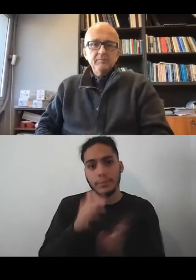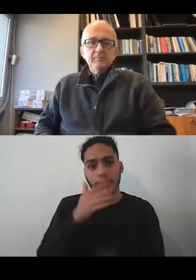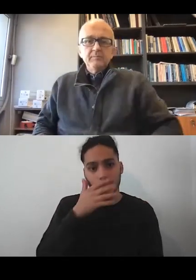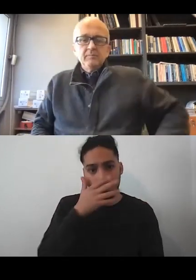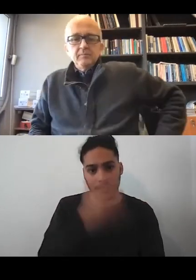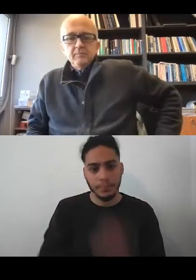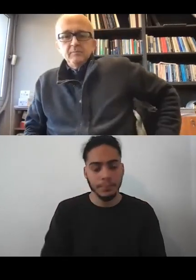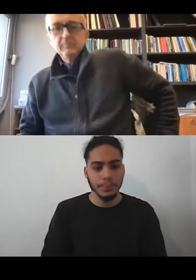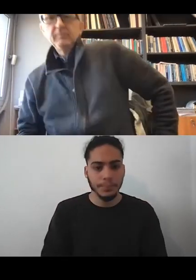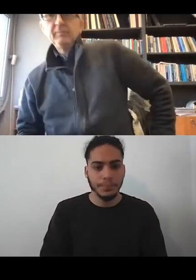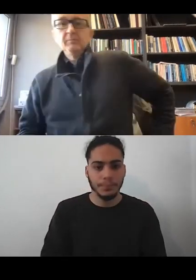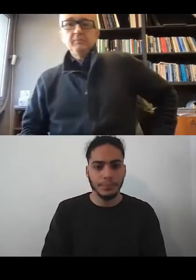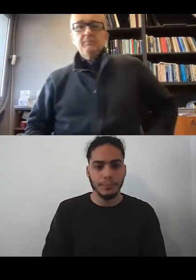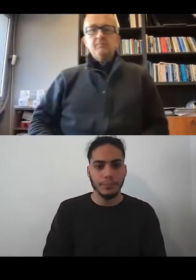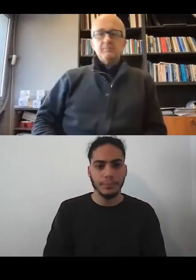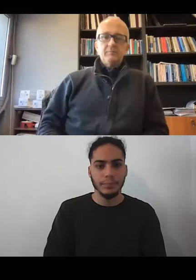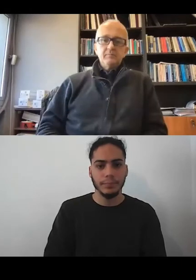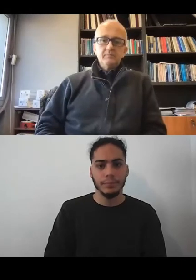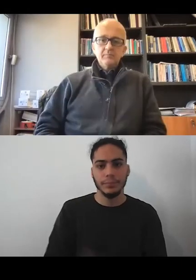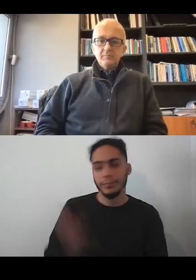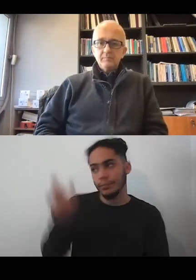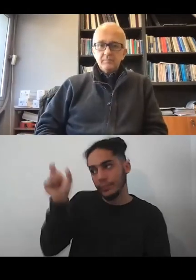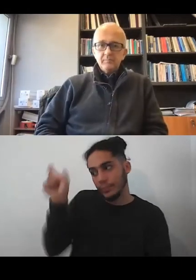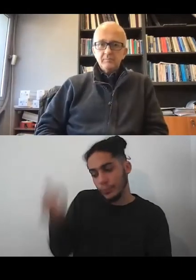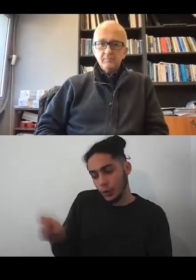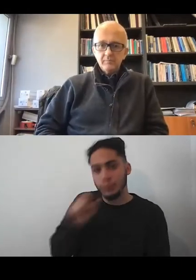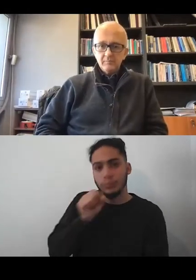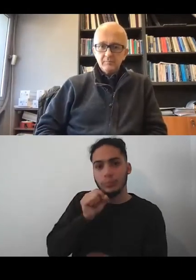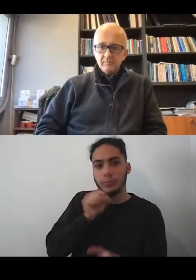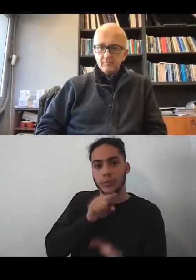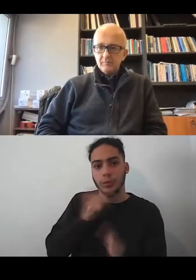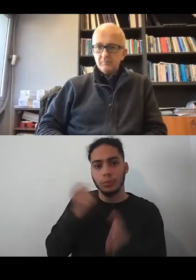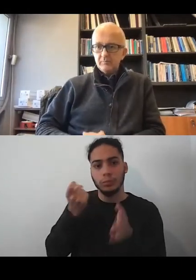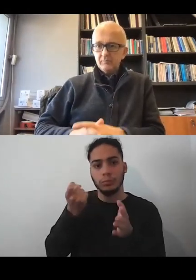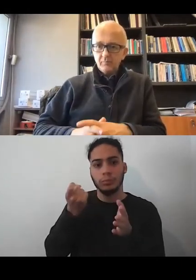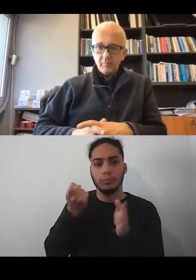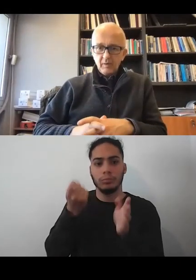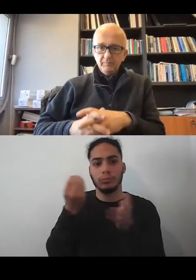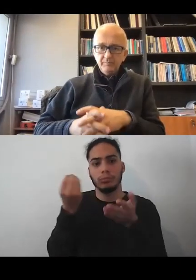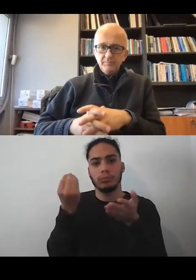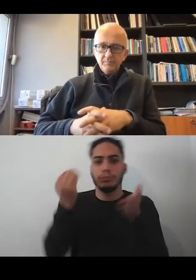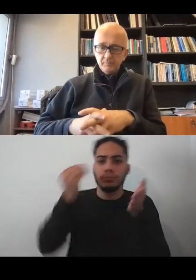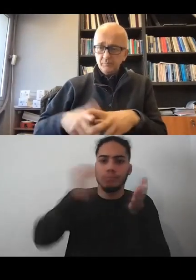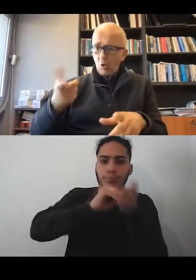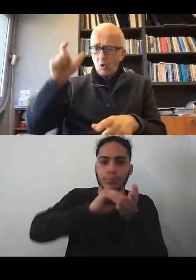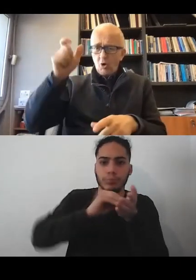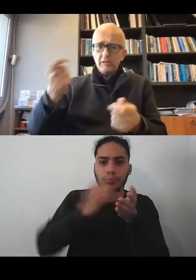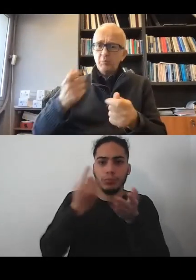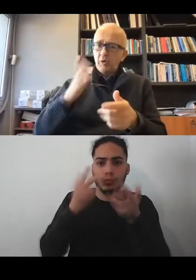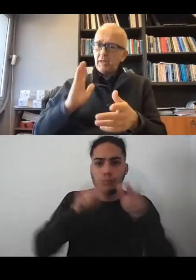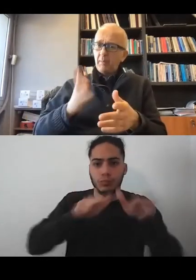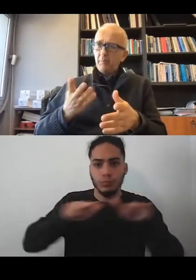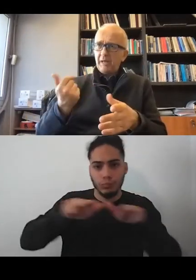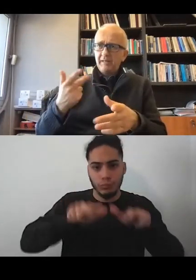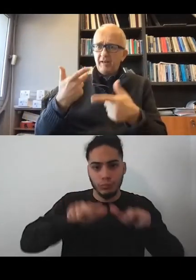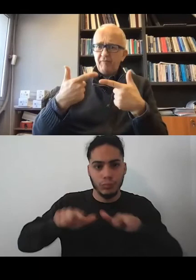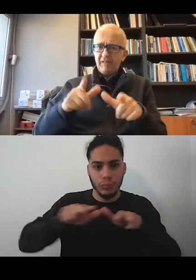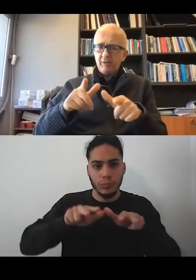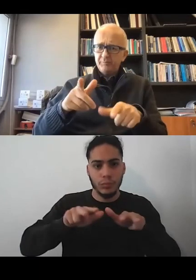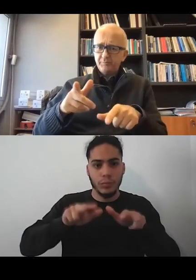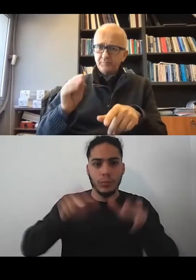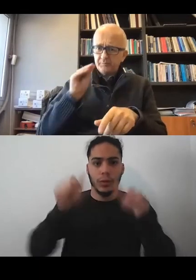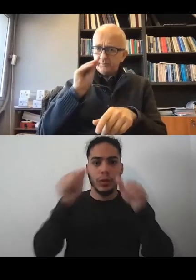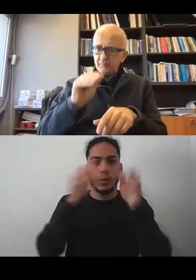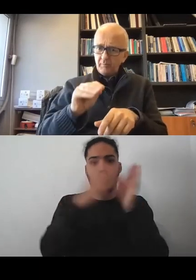The user can submit a pre-recorded sign language video, and the model will present the